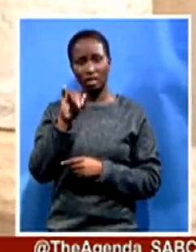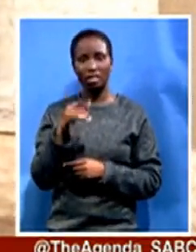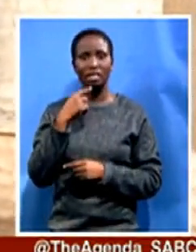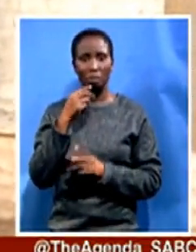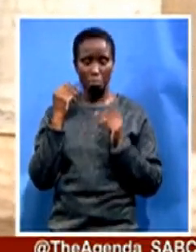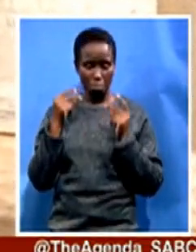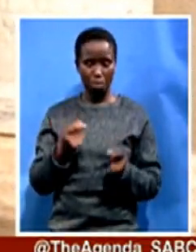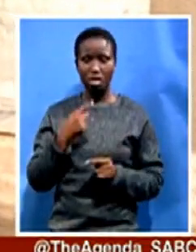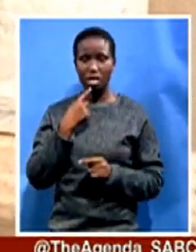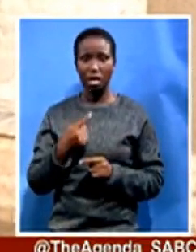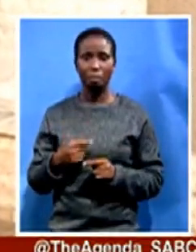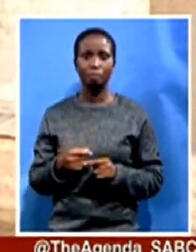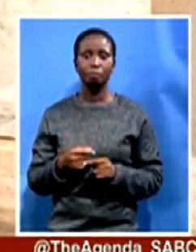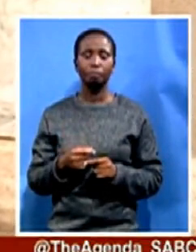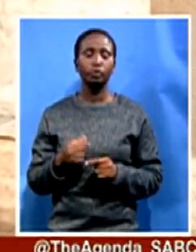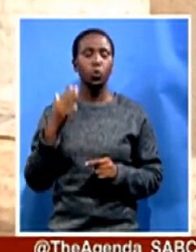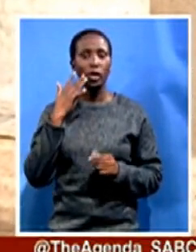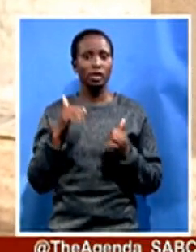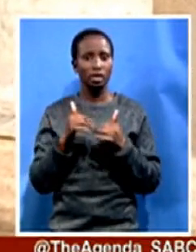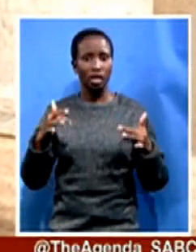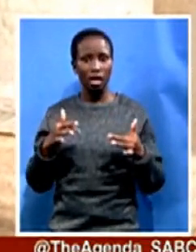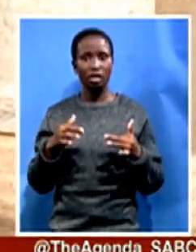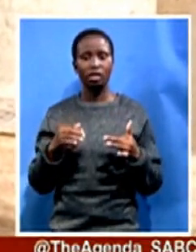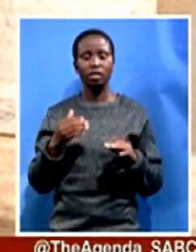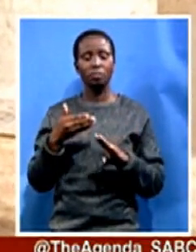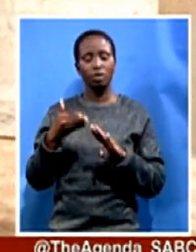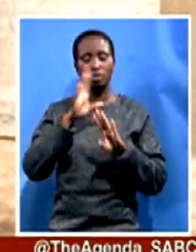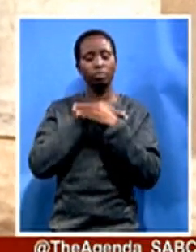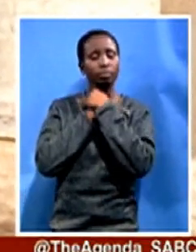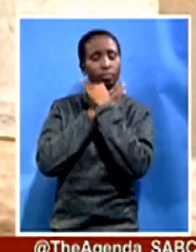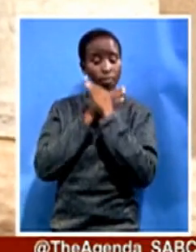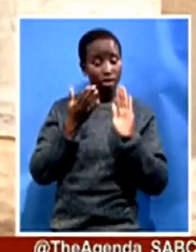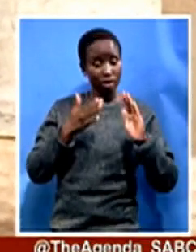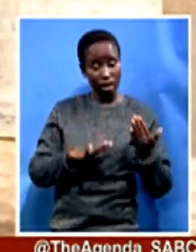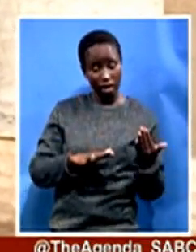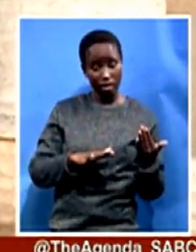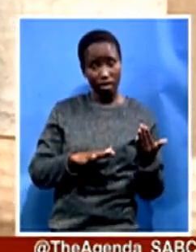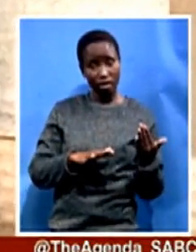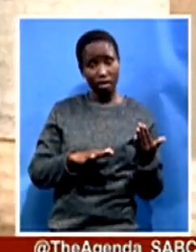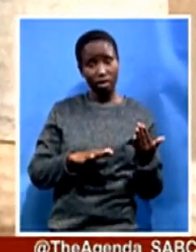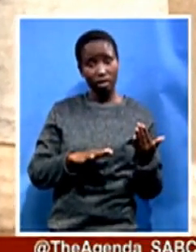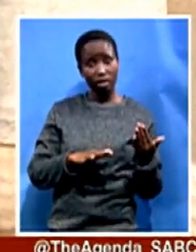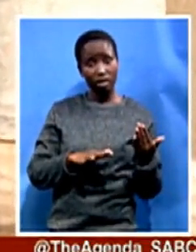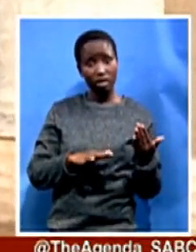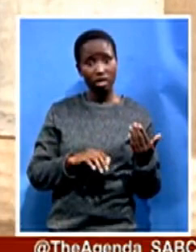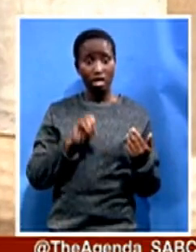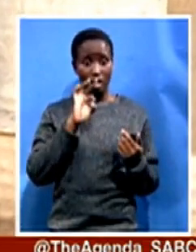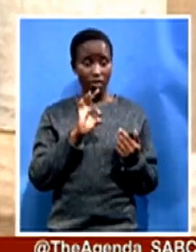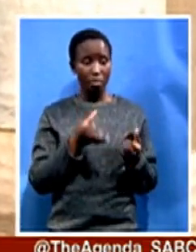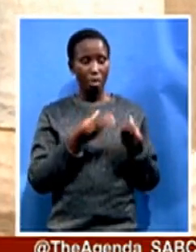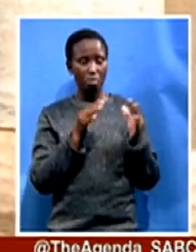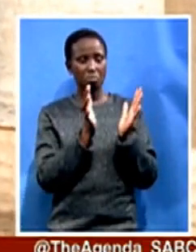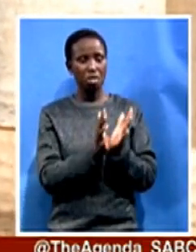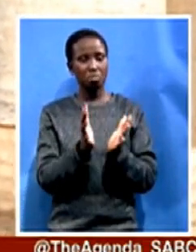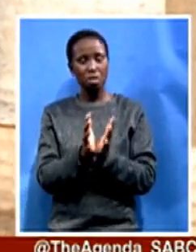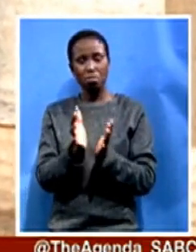late AmaZulu King Goodwill Zwelithini departed, if they were holding meetings as the royal family, everyone was actually